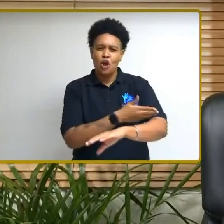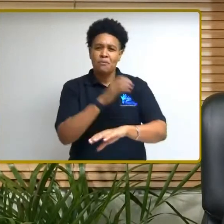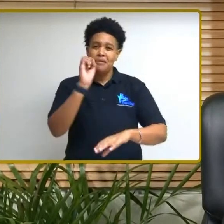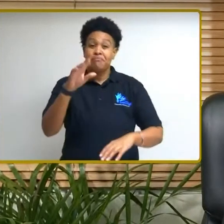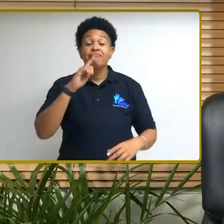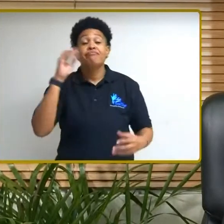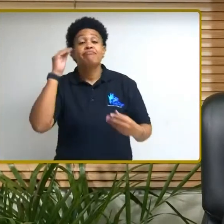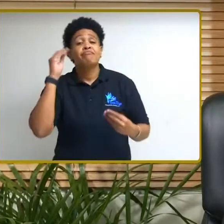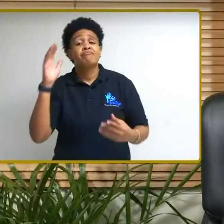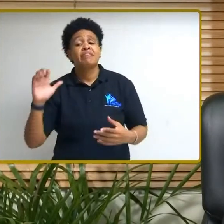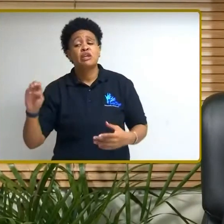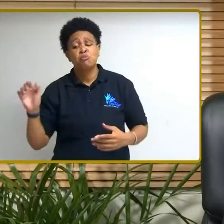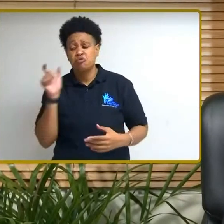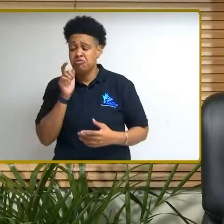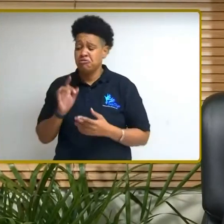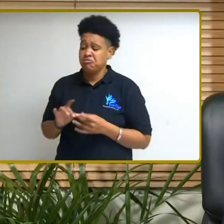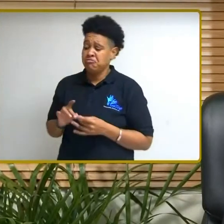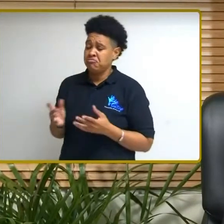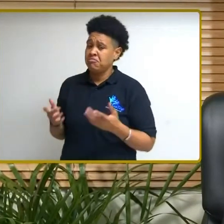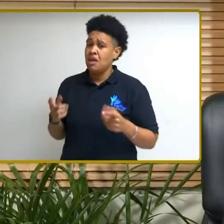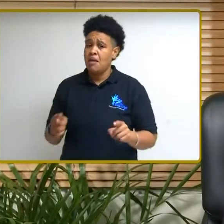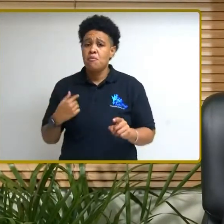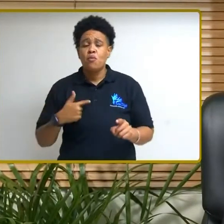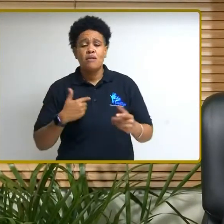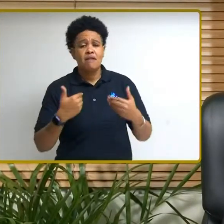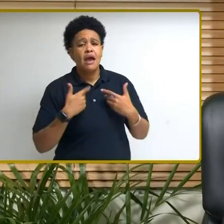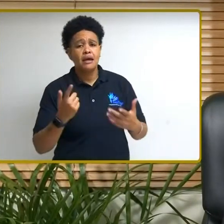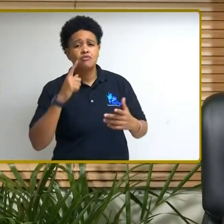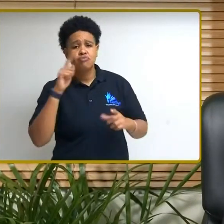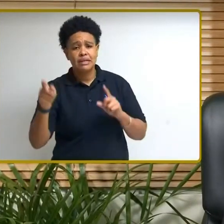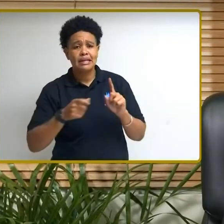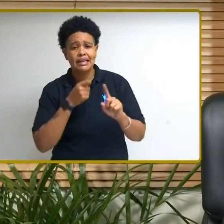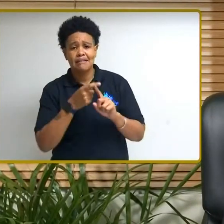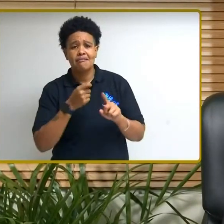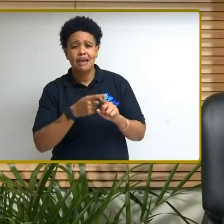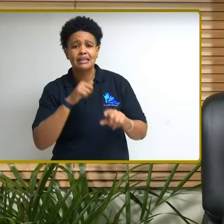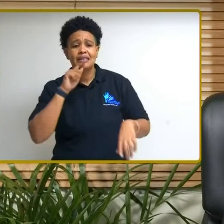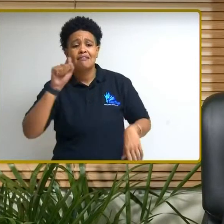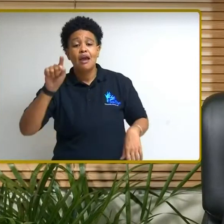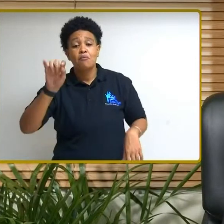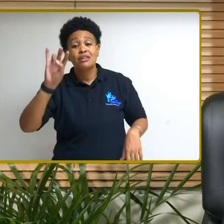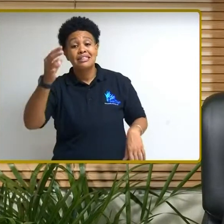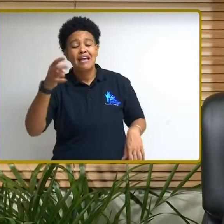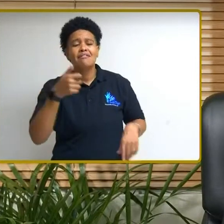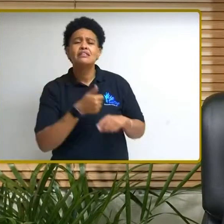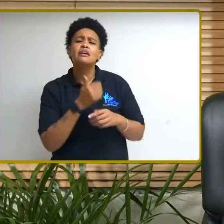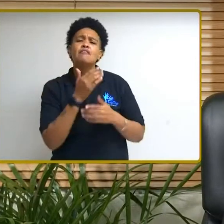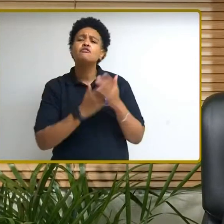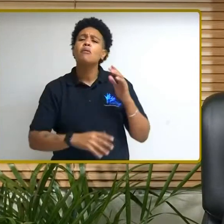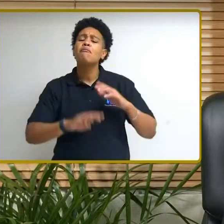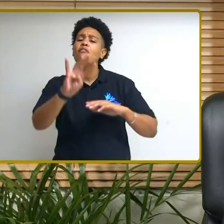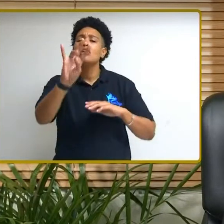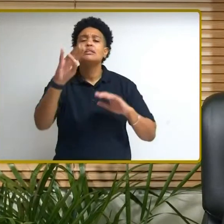As said by the CMO, we have had, effective April 7th, some